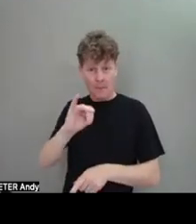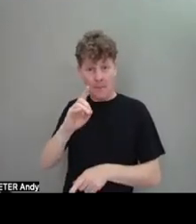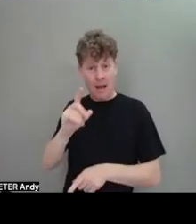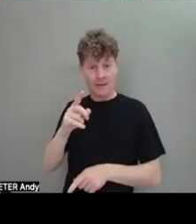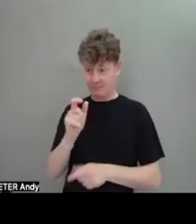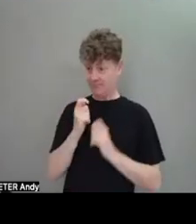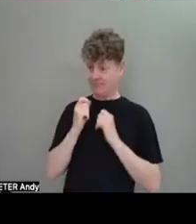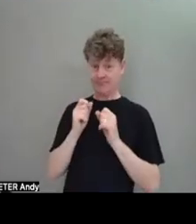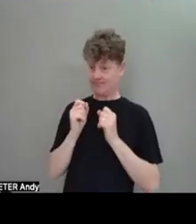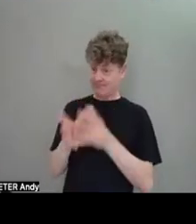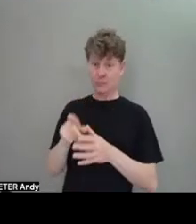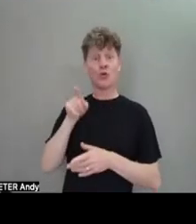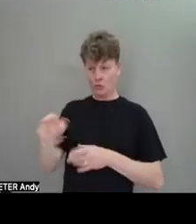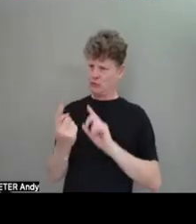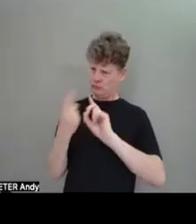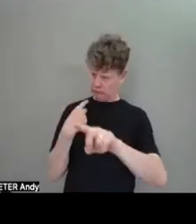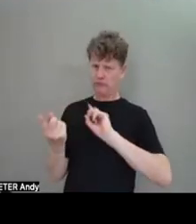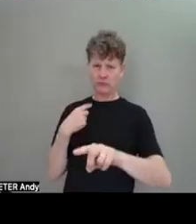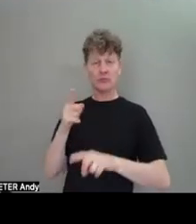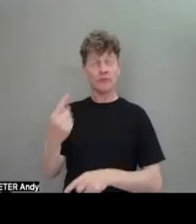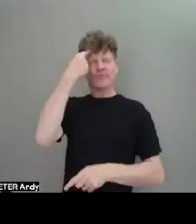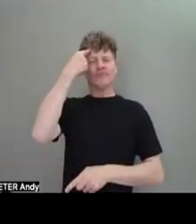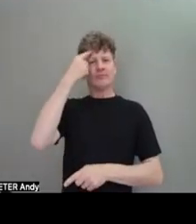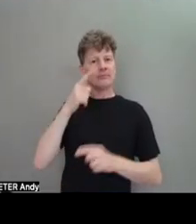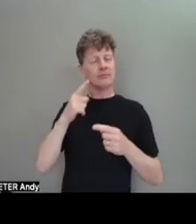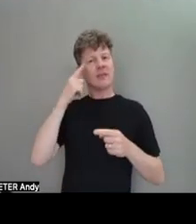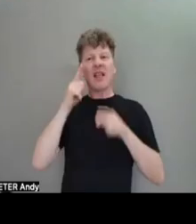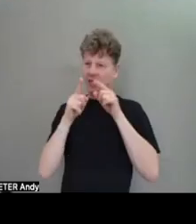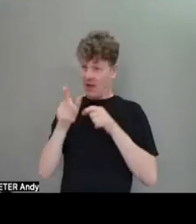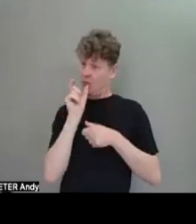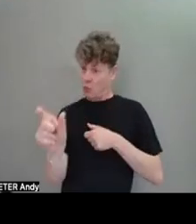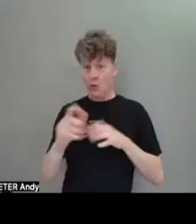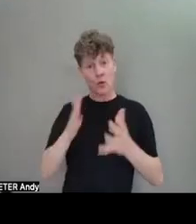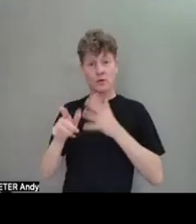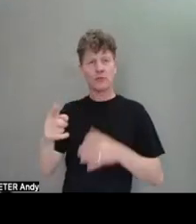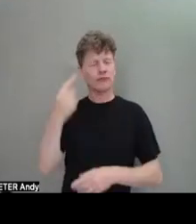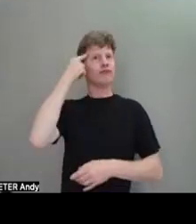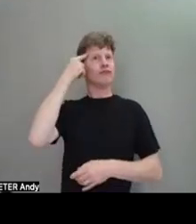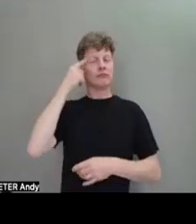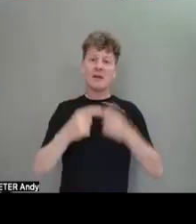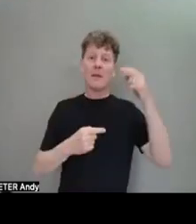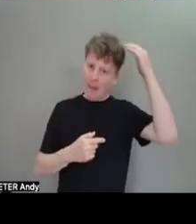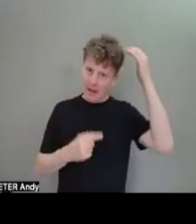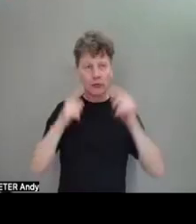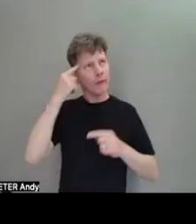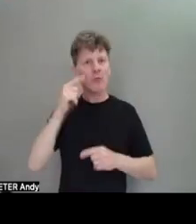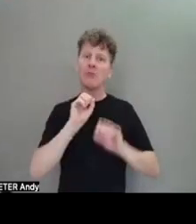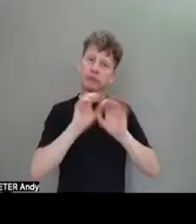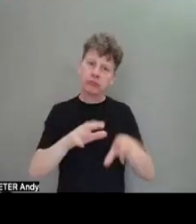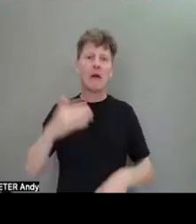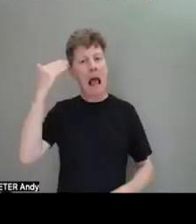asked to generate concepts that readily come to their mind, like head and brain and so on.